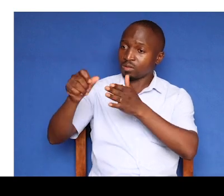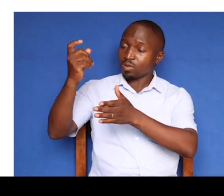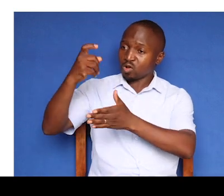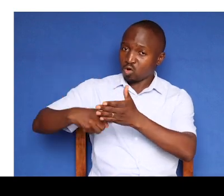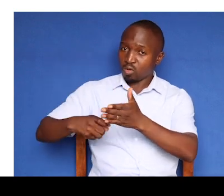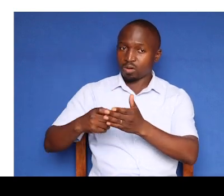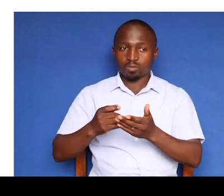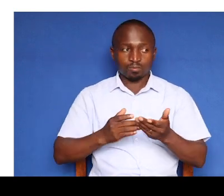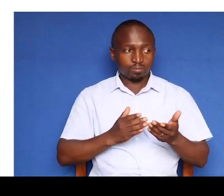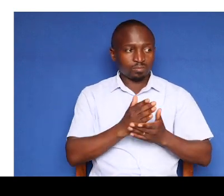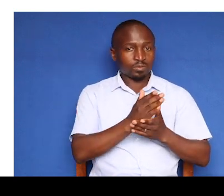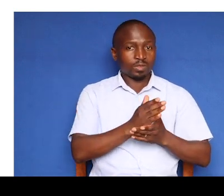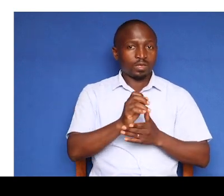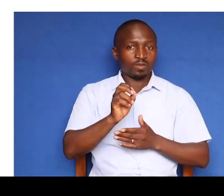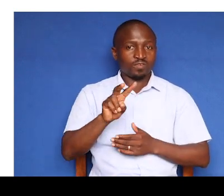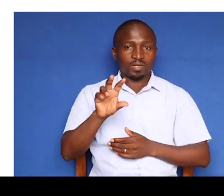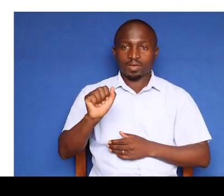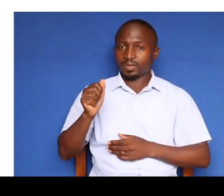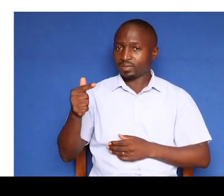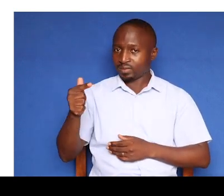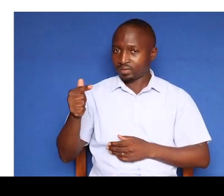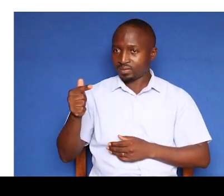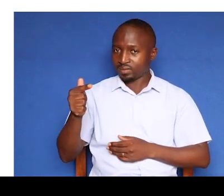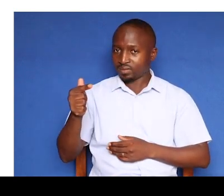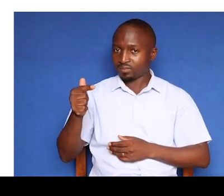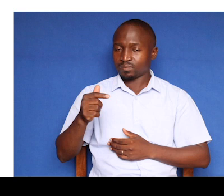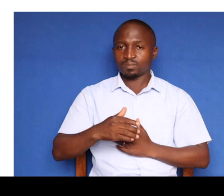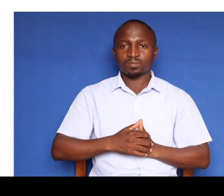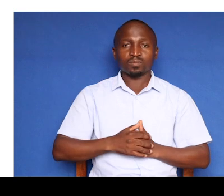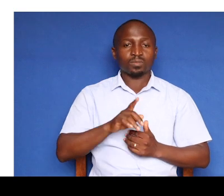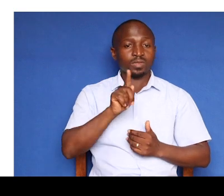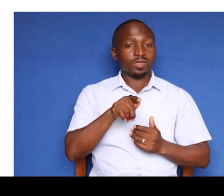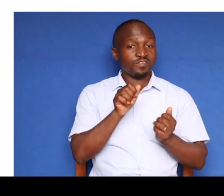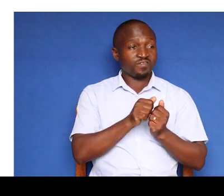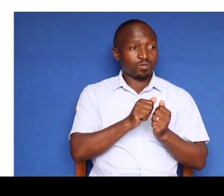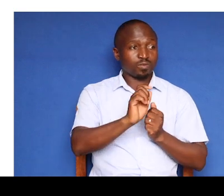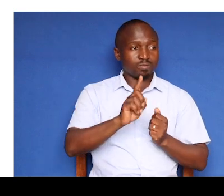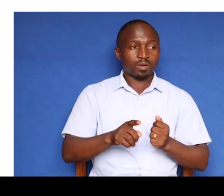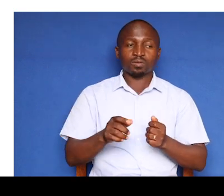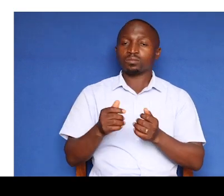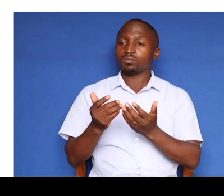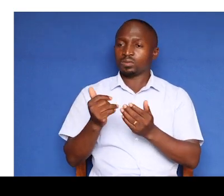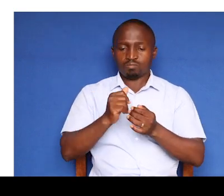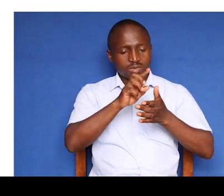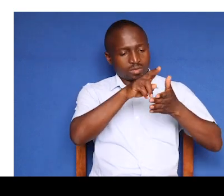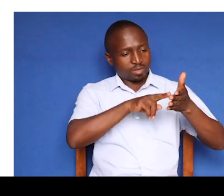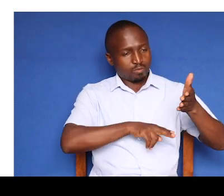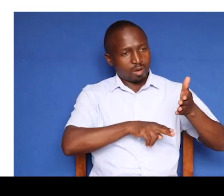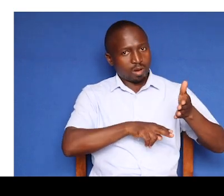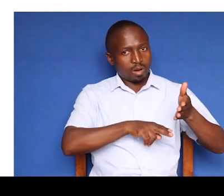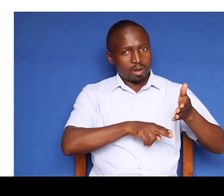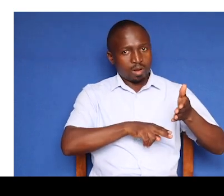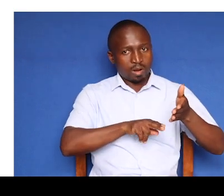VAT purpose? Taxable supplies under VAT are items which have been registered by Commission